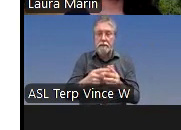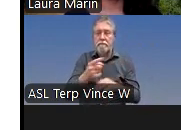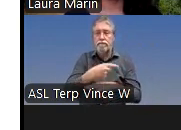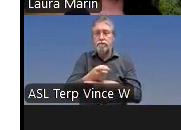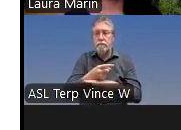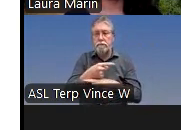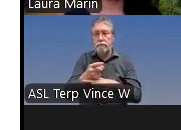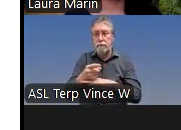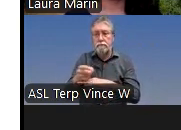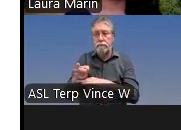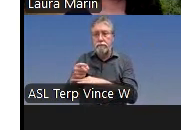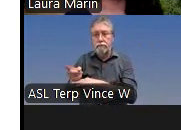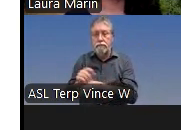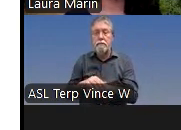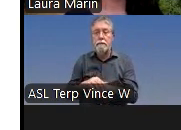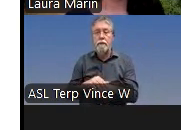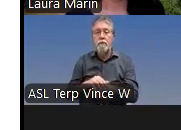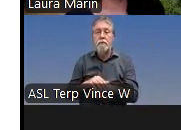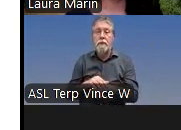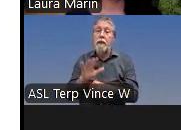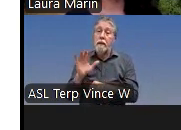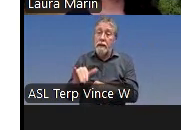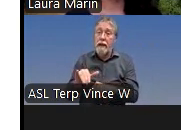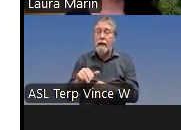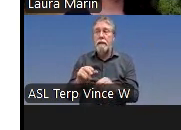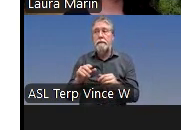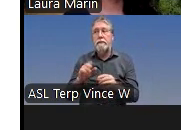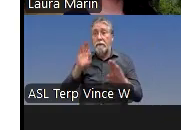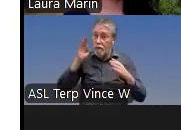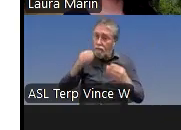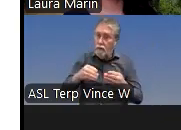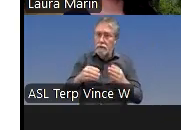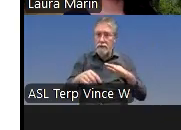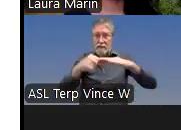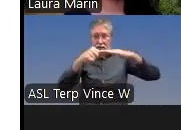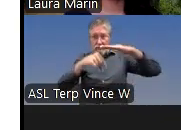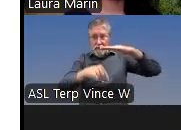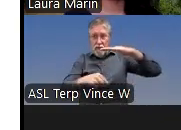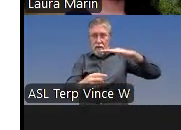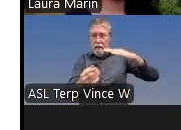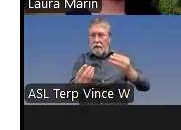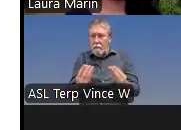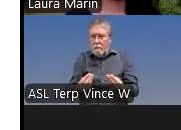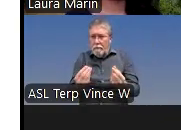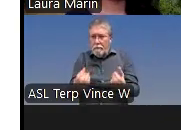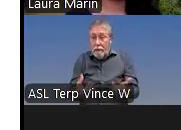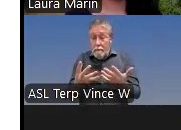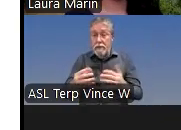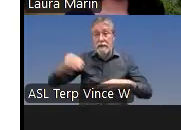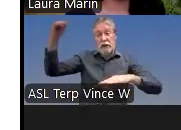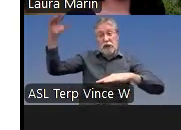All data are used, but specifically, of course, soil moisture. The solar radiation is important in that